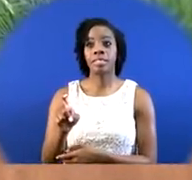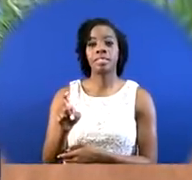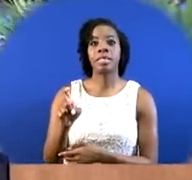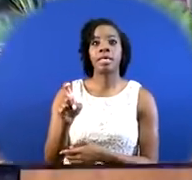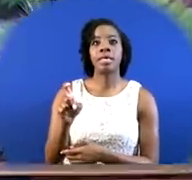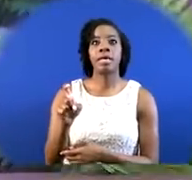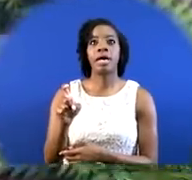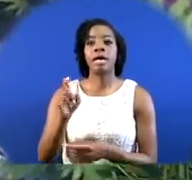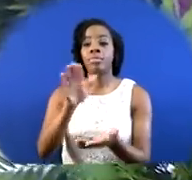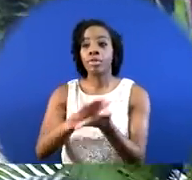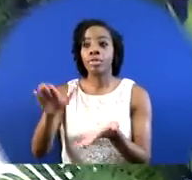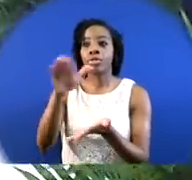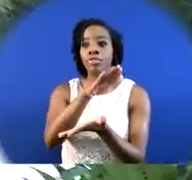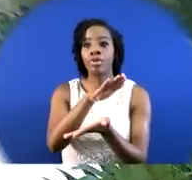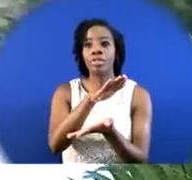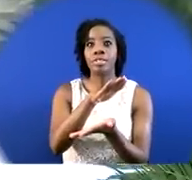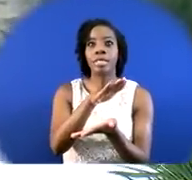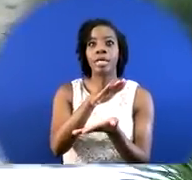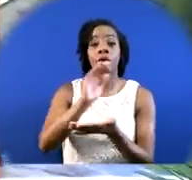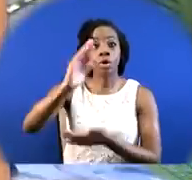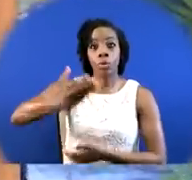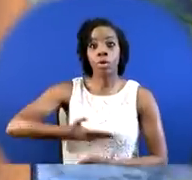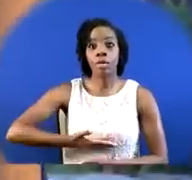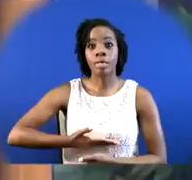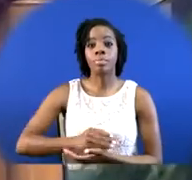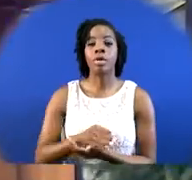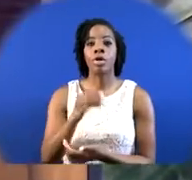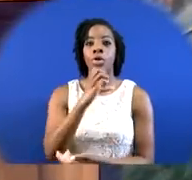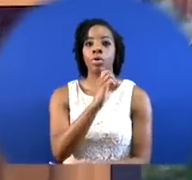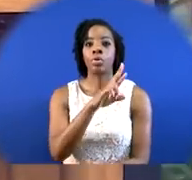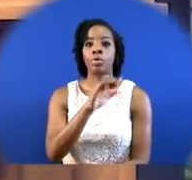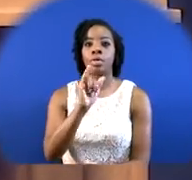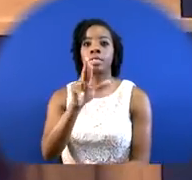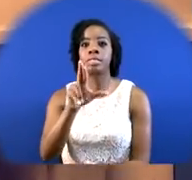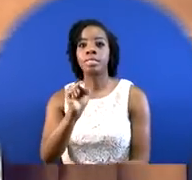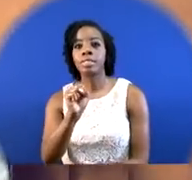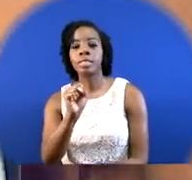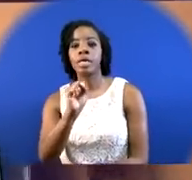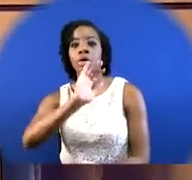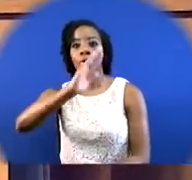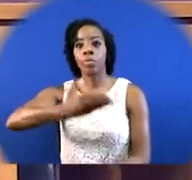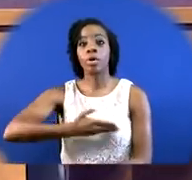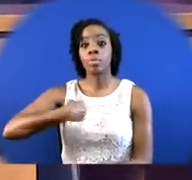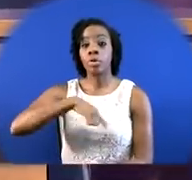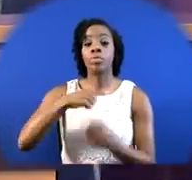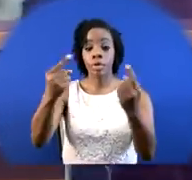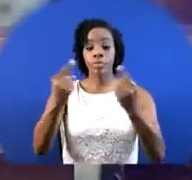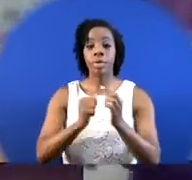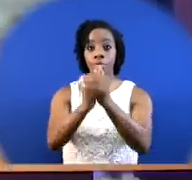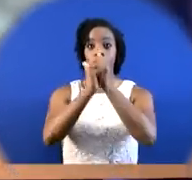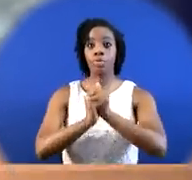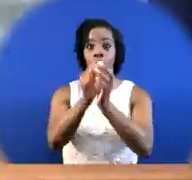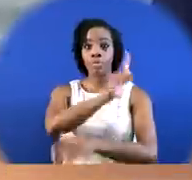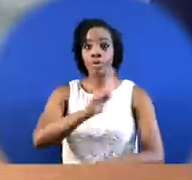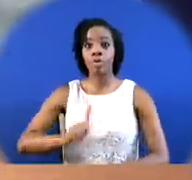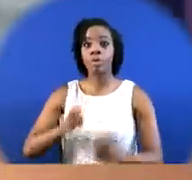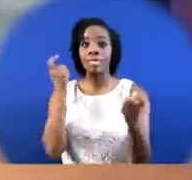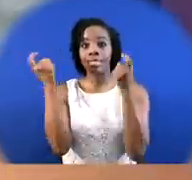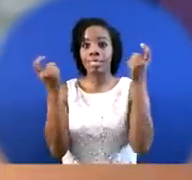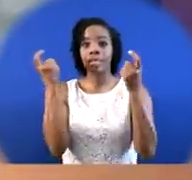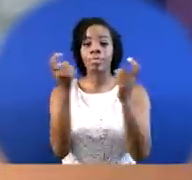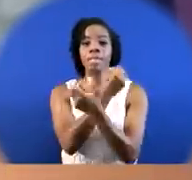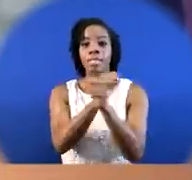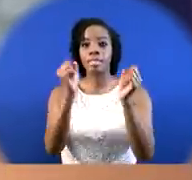Welcome to Pastor Chris Gray from Atlanta. Welcome. We've come to worship the Lord. We've come to celebrate the